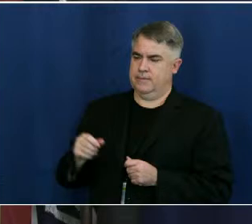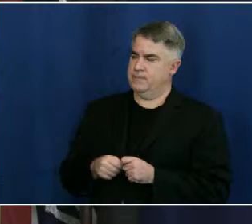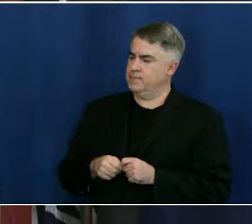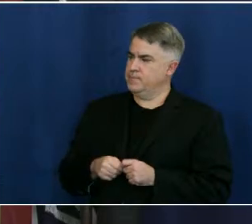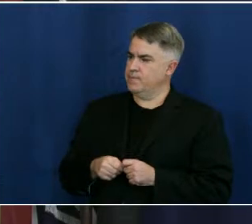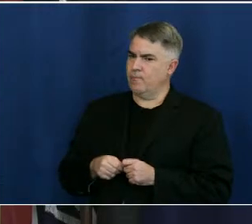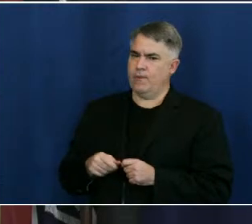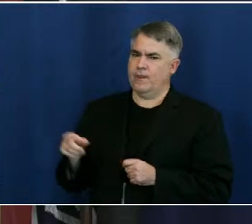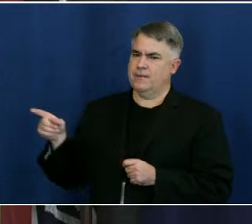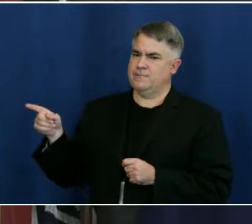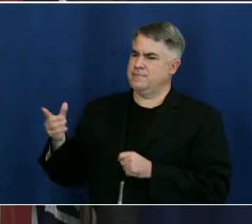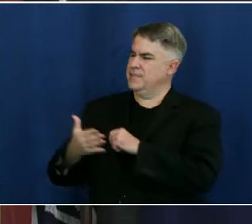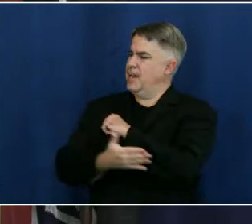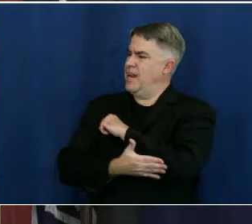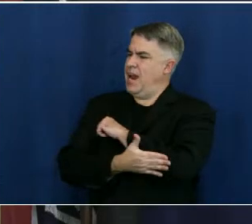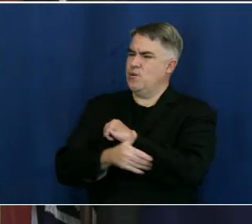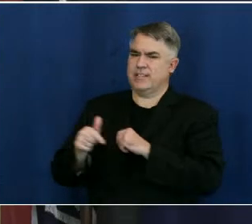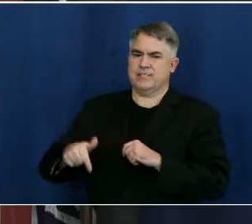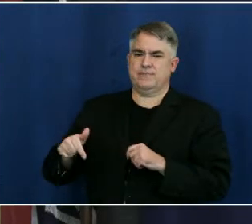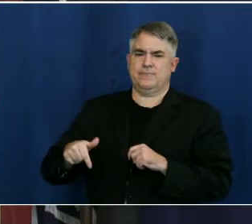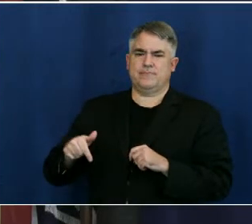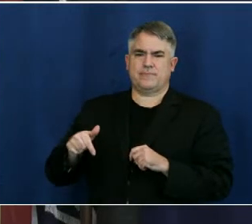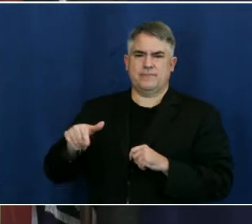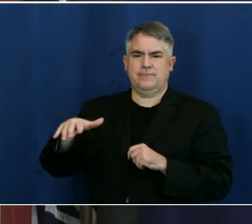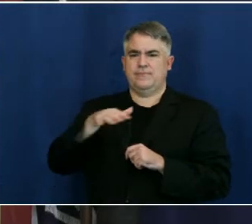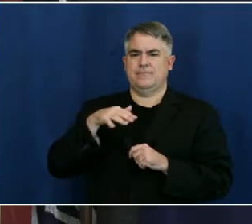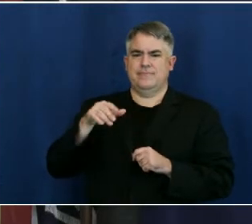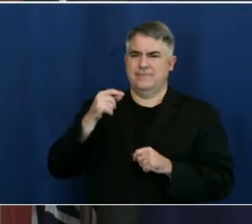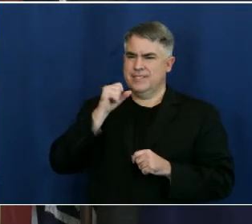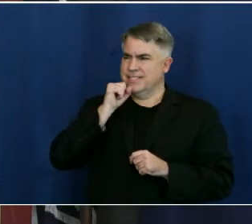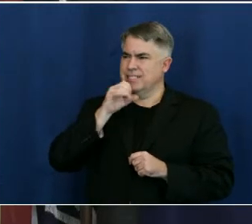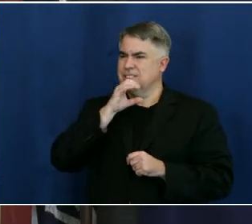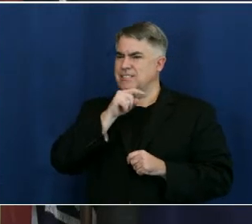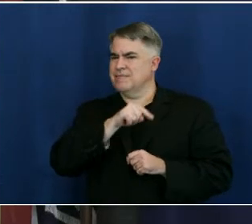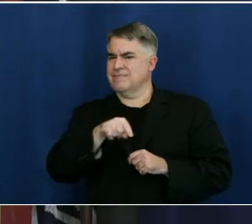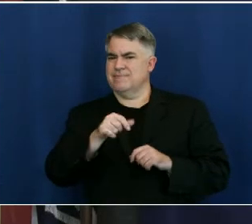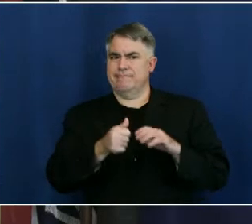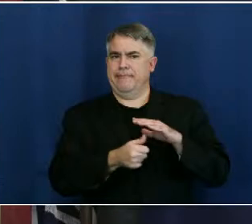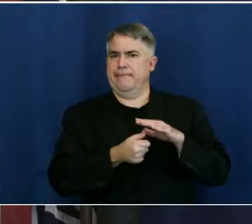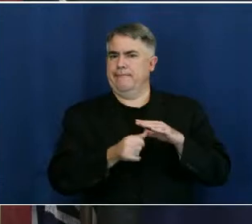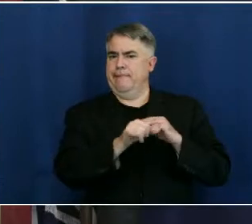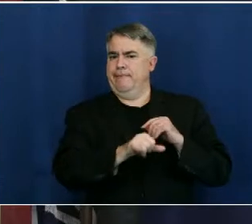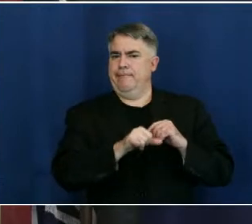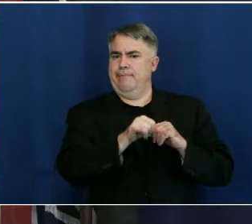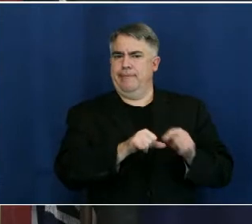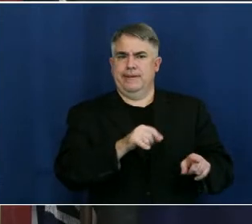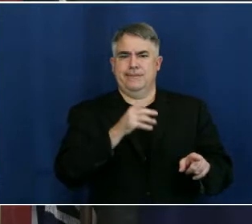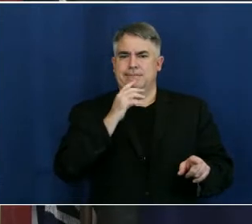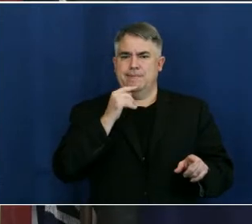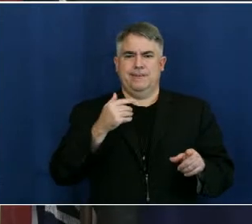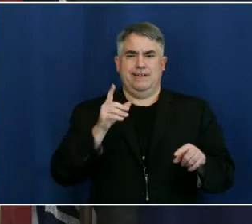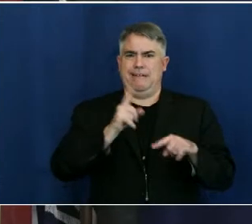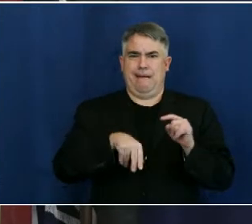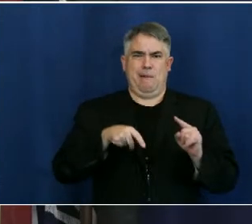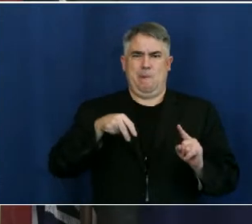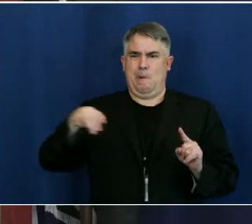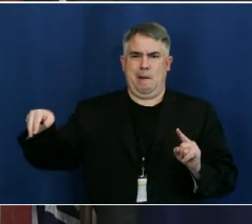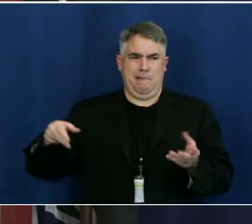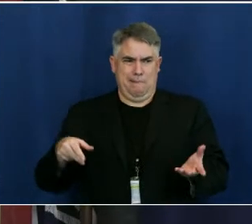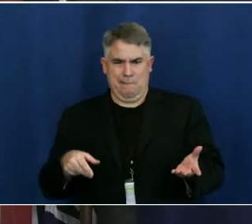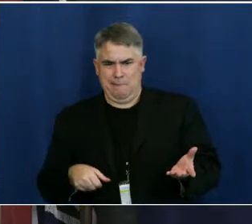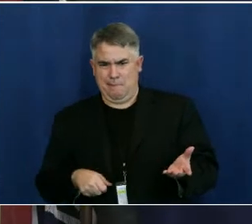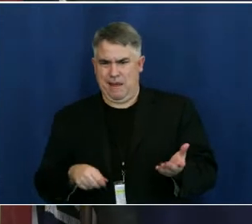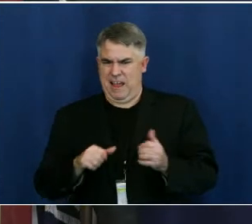doing to ensure homebound seniors and other eligible residents with limited mobility due to disabilities receive their